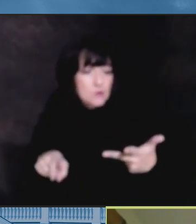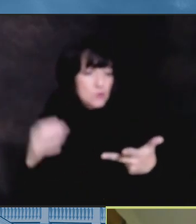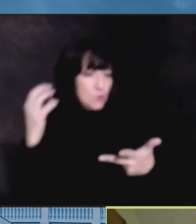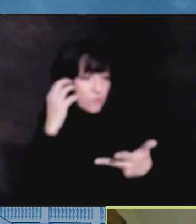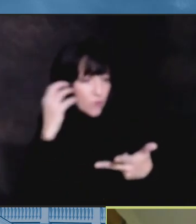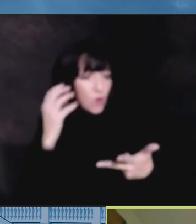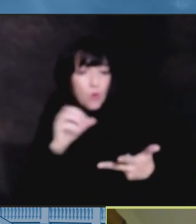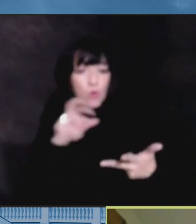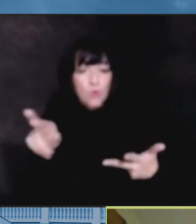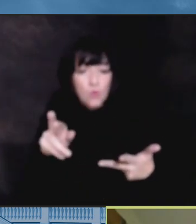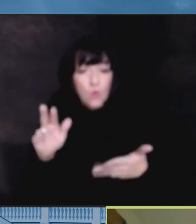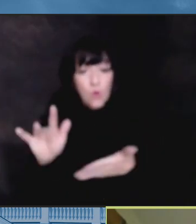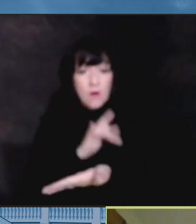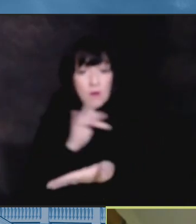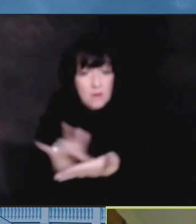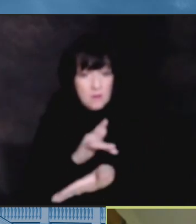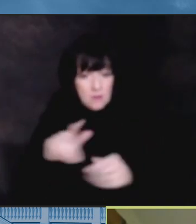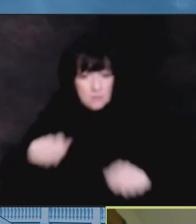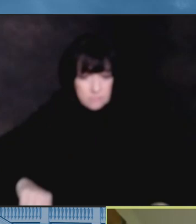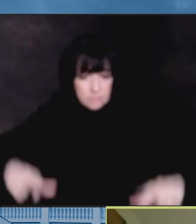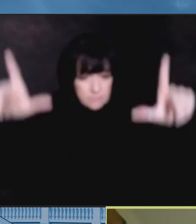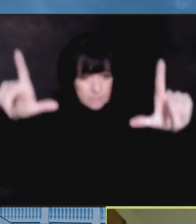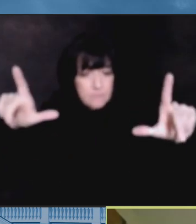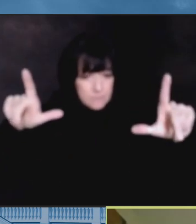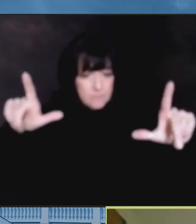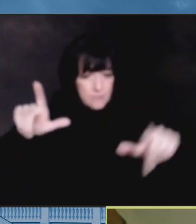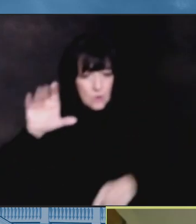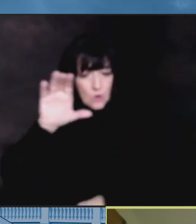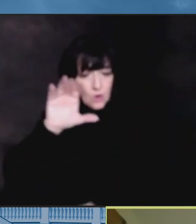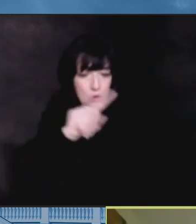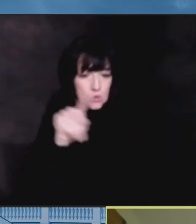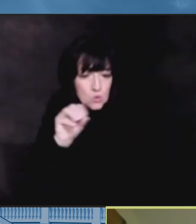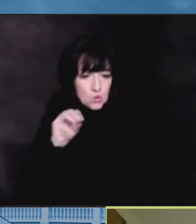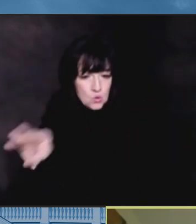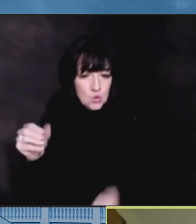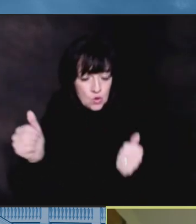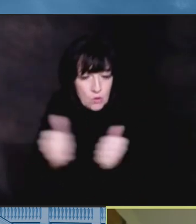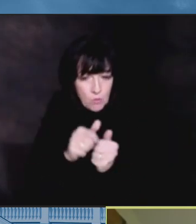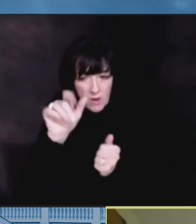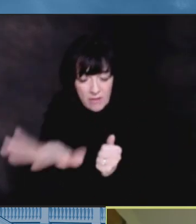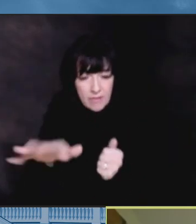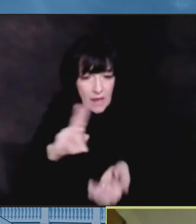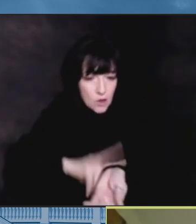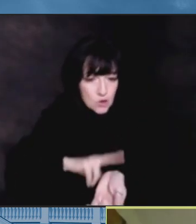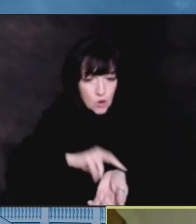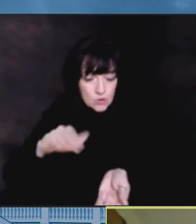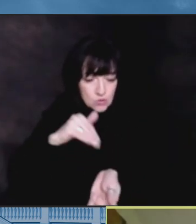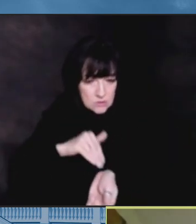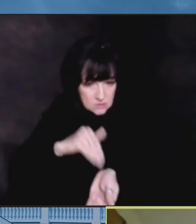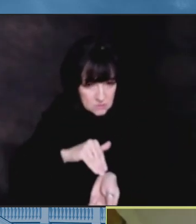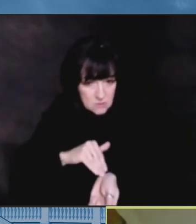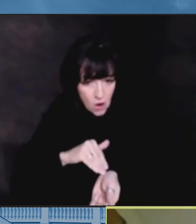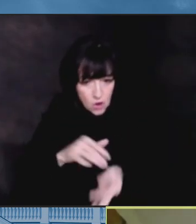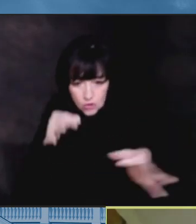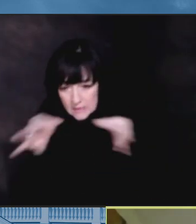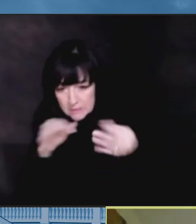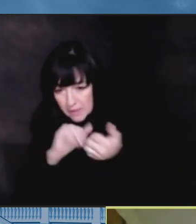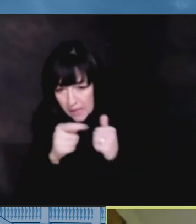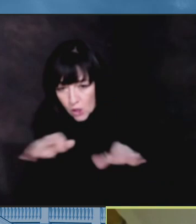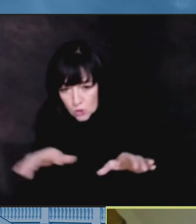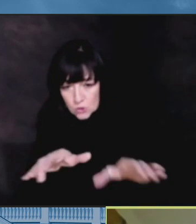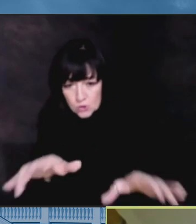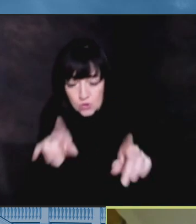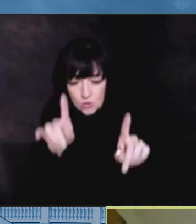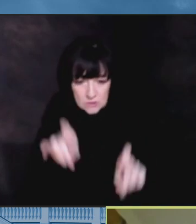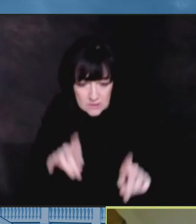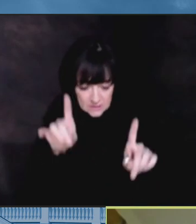a medical professional that's going to observe you do the test. Right now, these turnaround times, we say 48 to